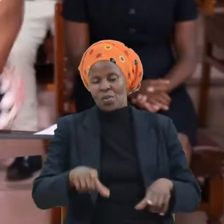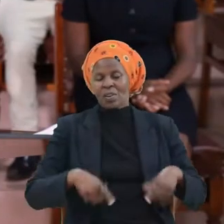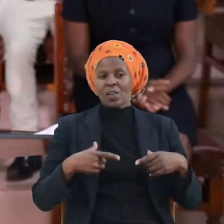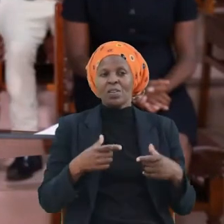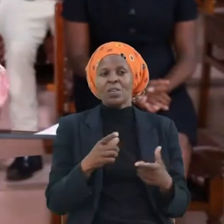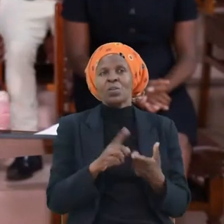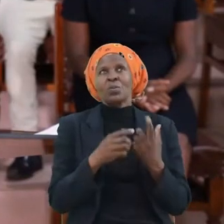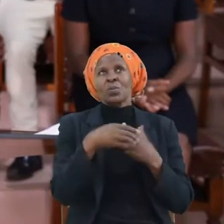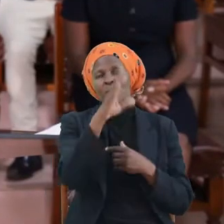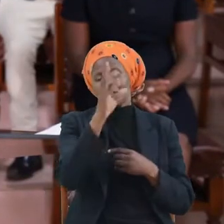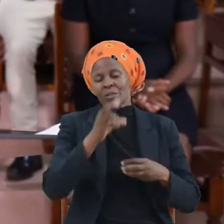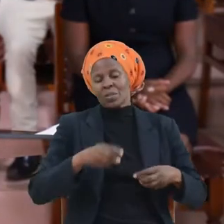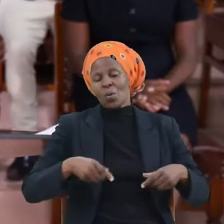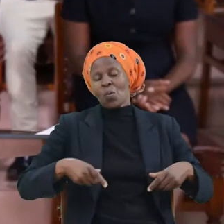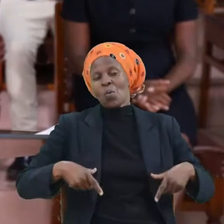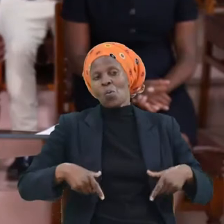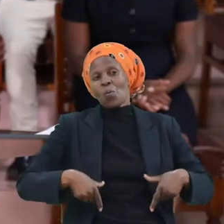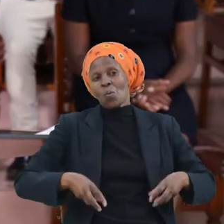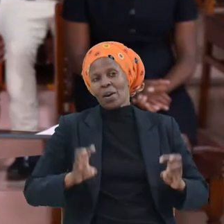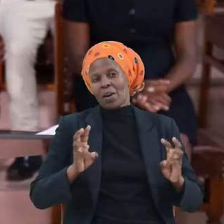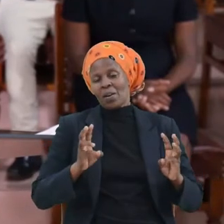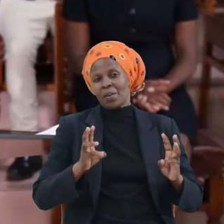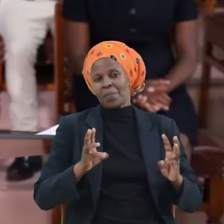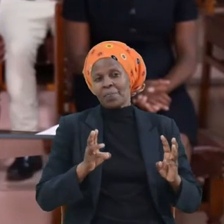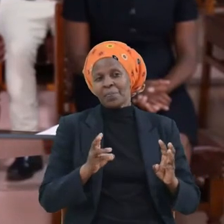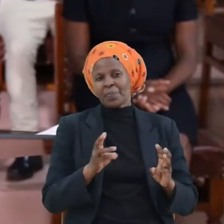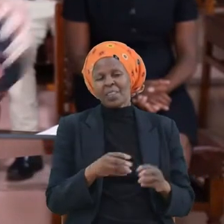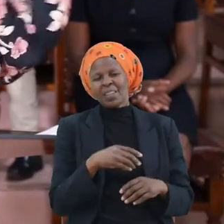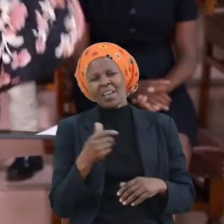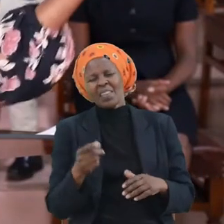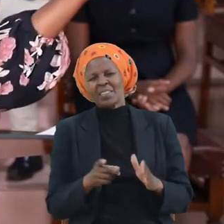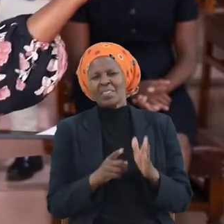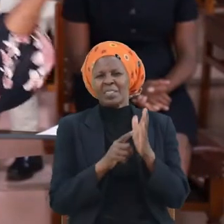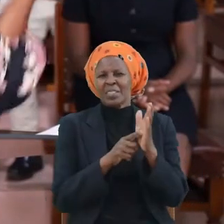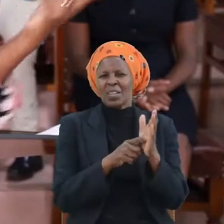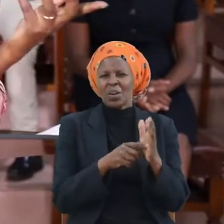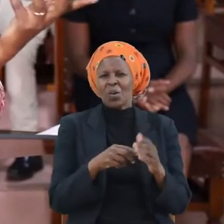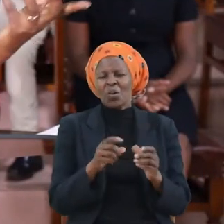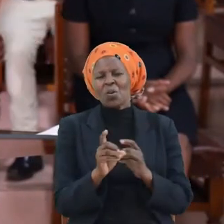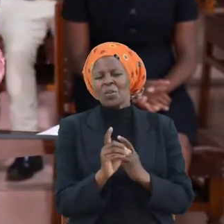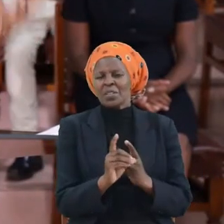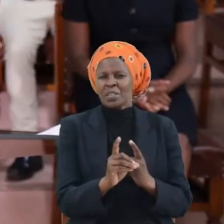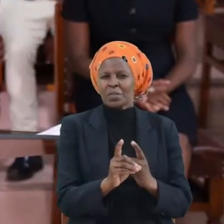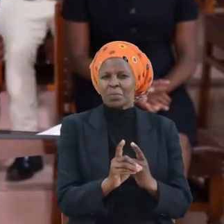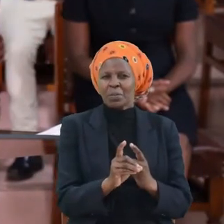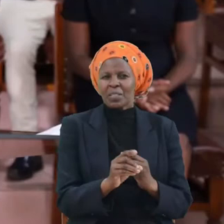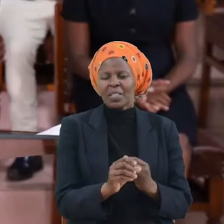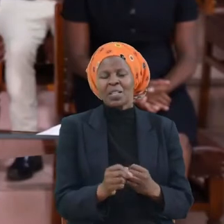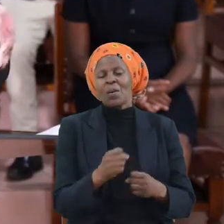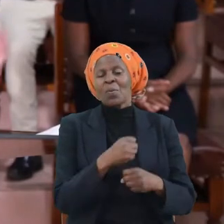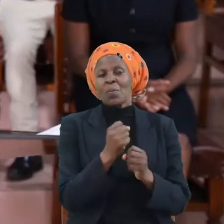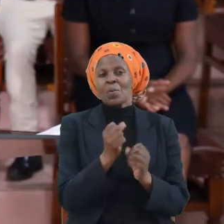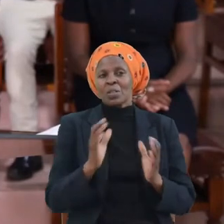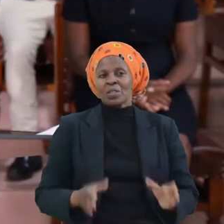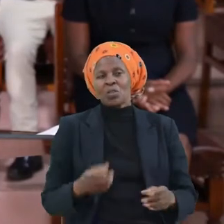we have many examples in the Bible with the servants of God who surrendered themselves to the will of God. We